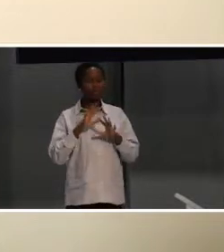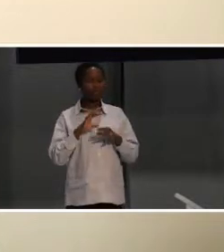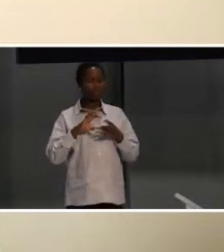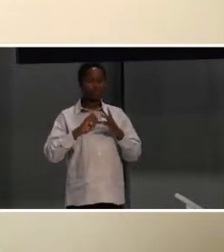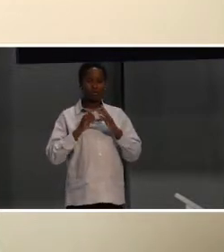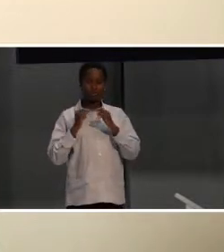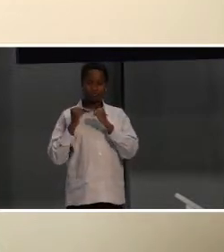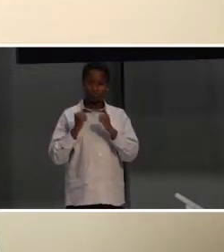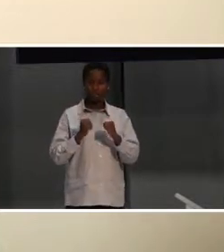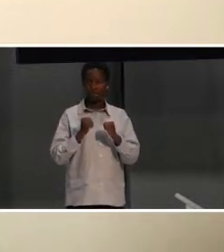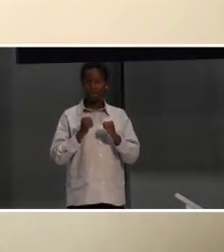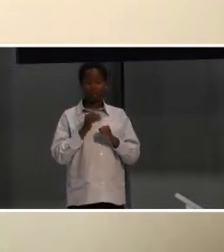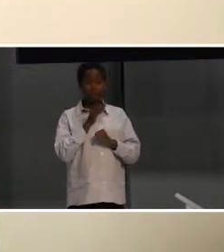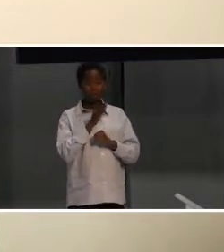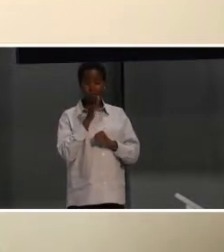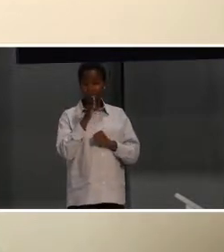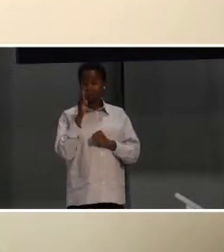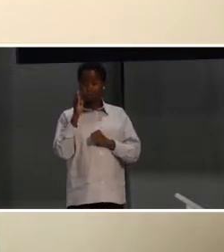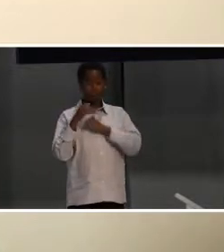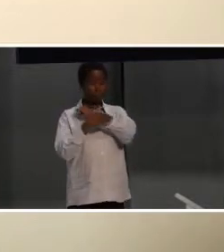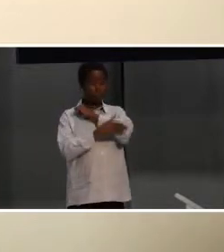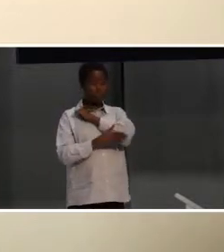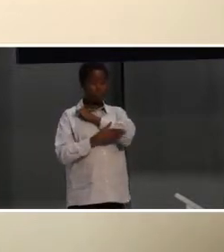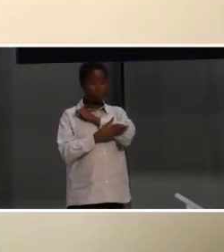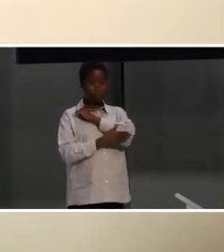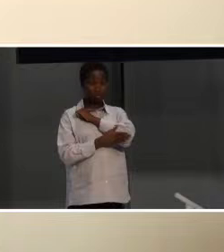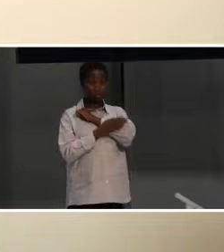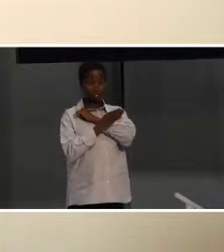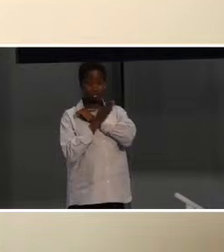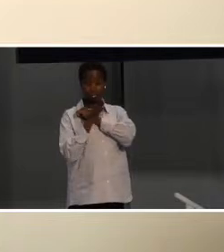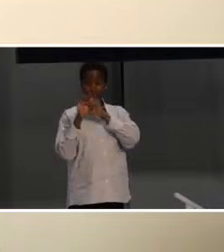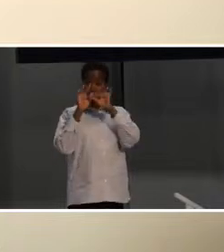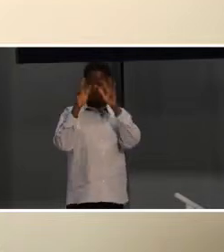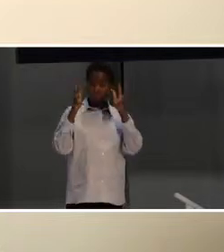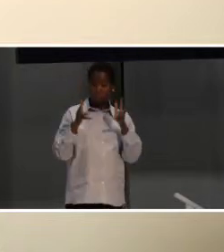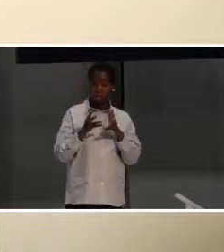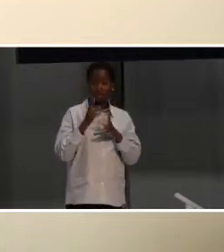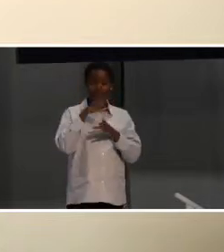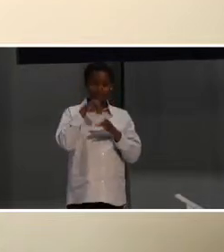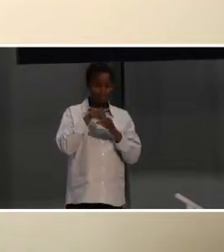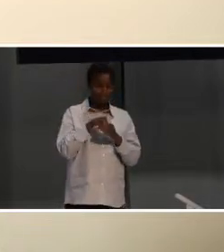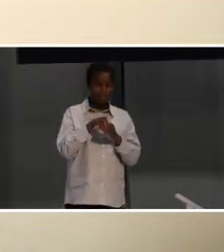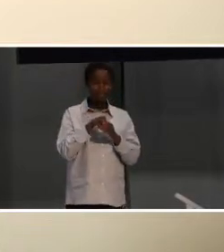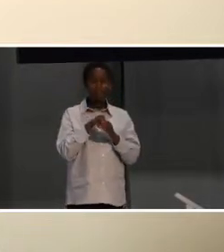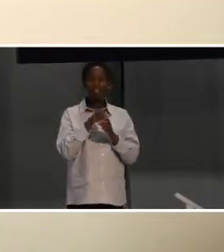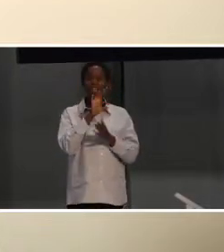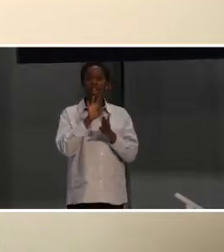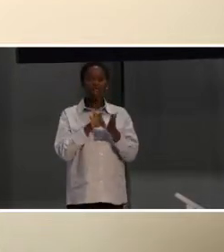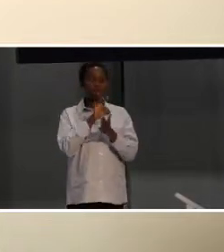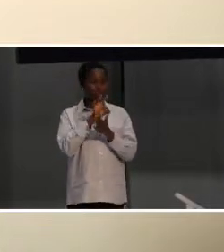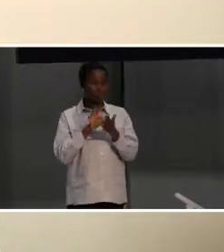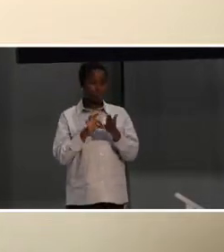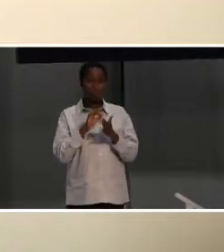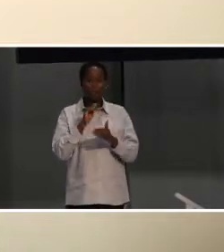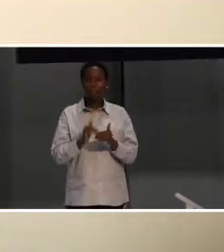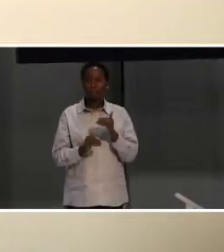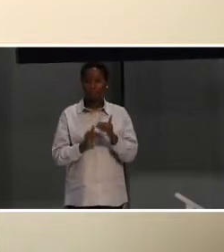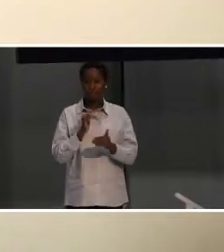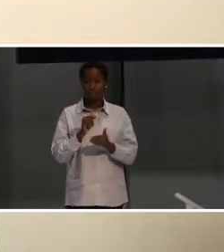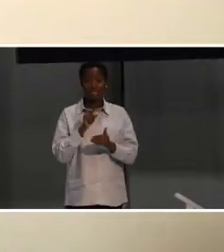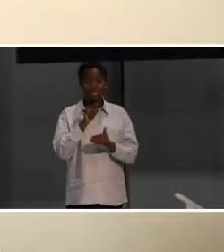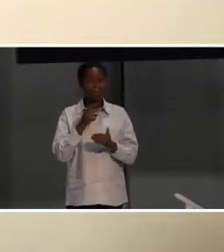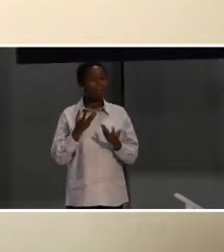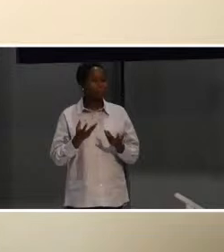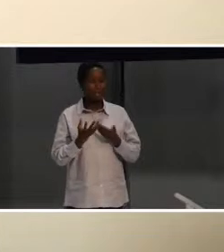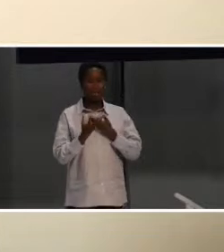world in pursuit of electoral processes that are inclusive,